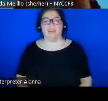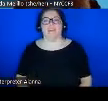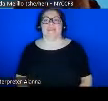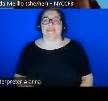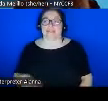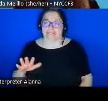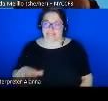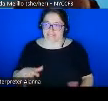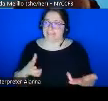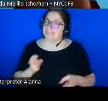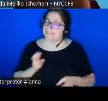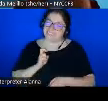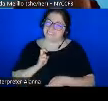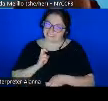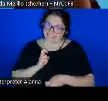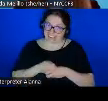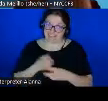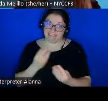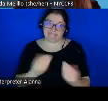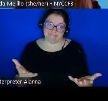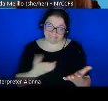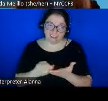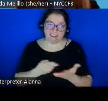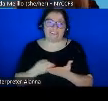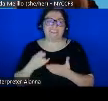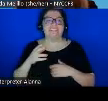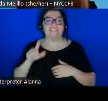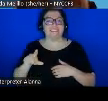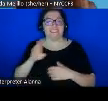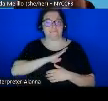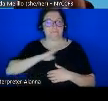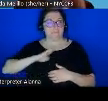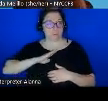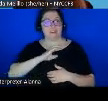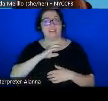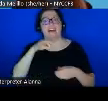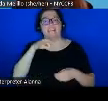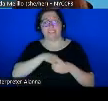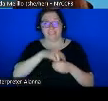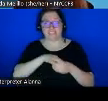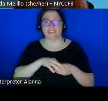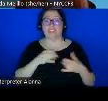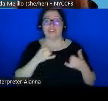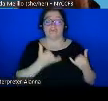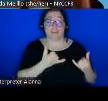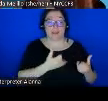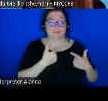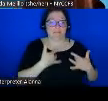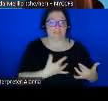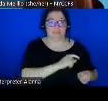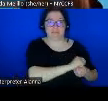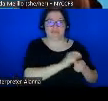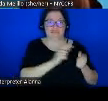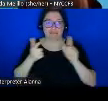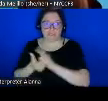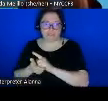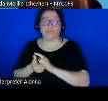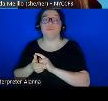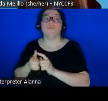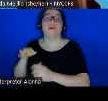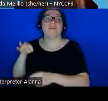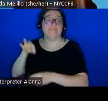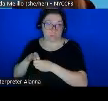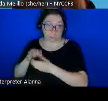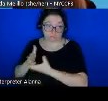that i'll tell this committee about is that the board of elections currently translates into the voting rights act languages but not the city-wide